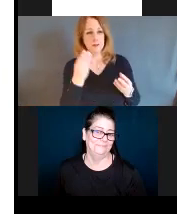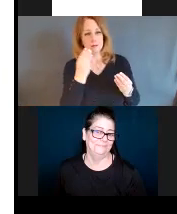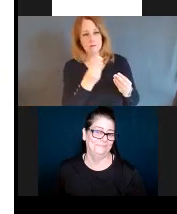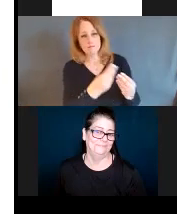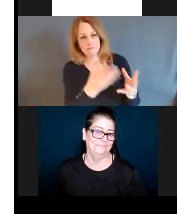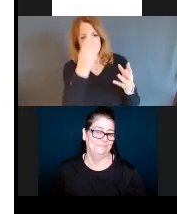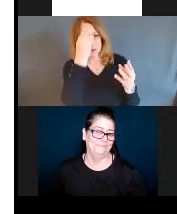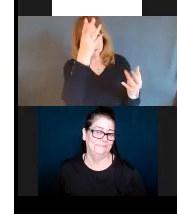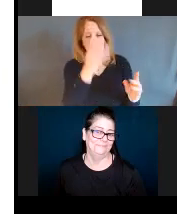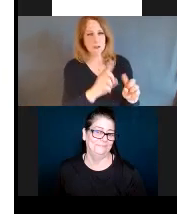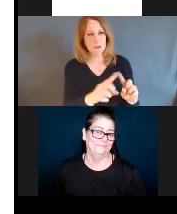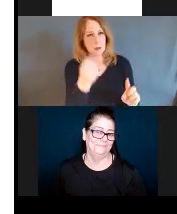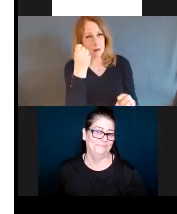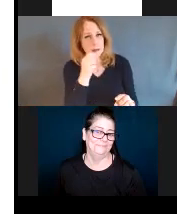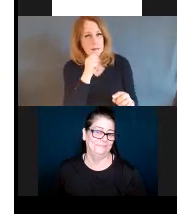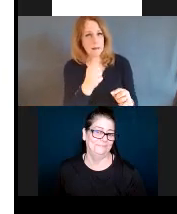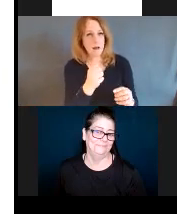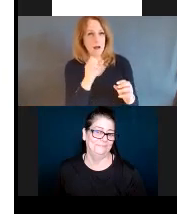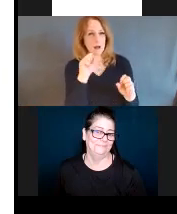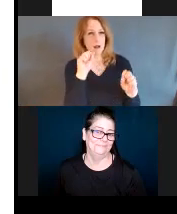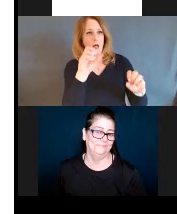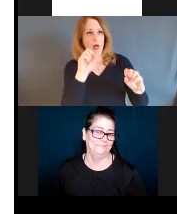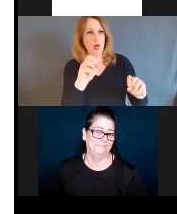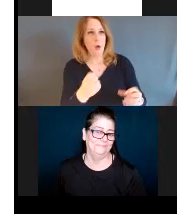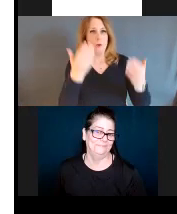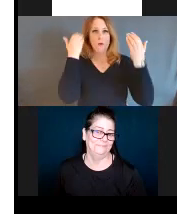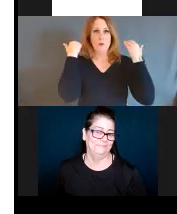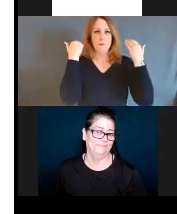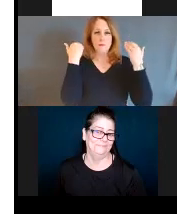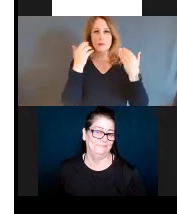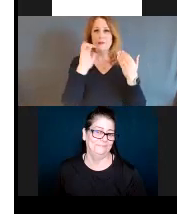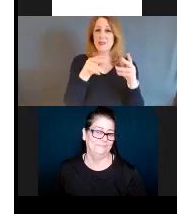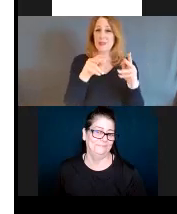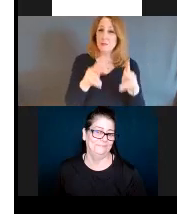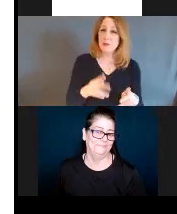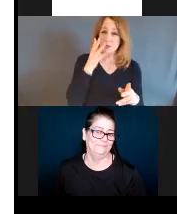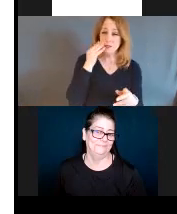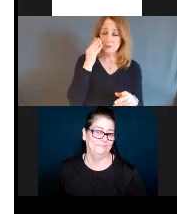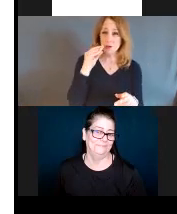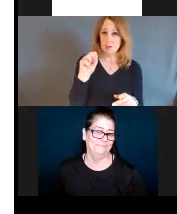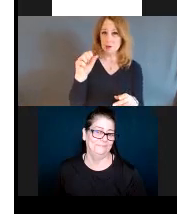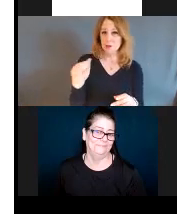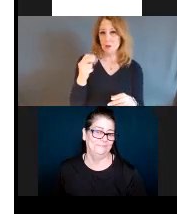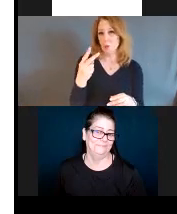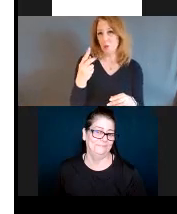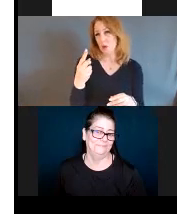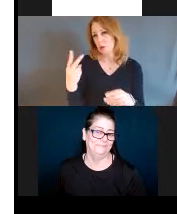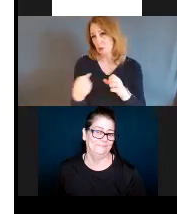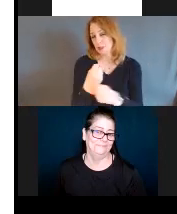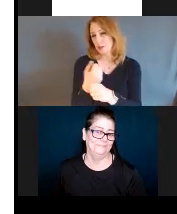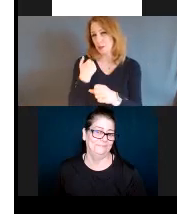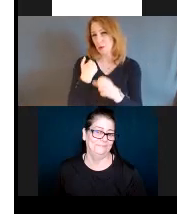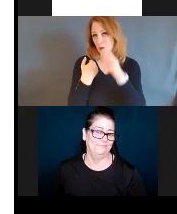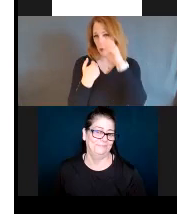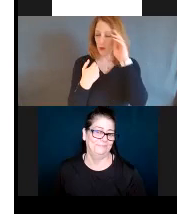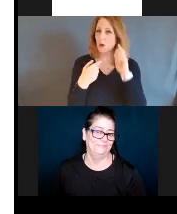without overwhelming them. If somebody was sexually assaulted a year ago, 2 years ago, maybe as a